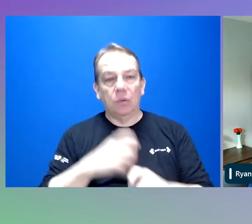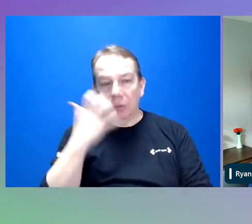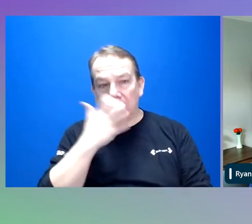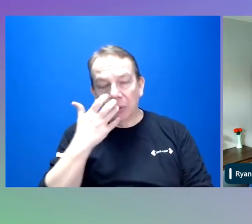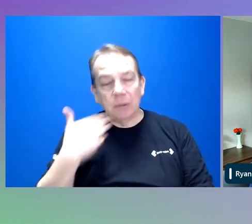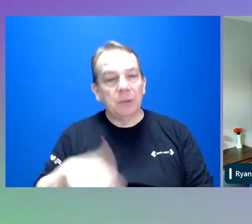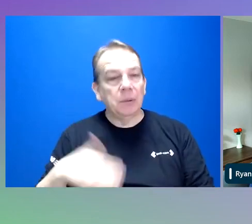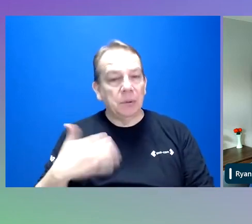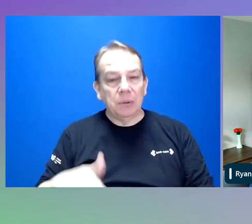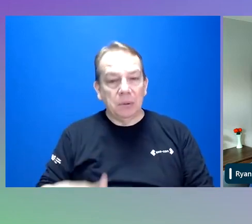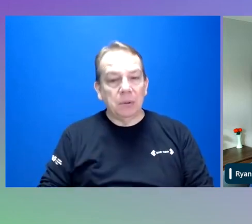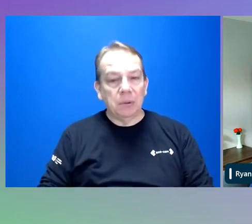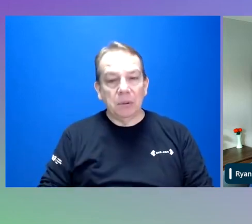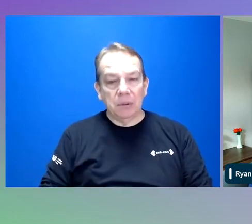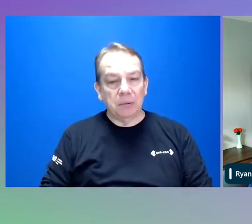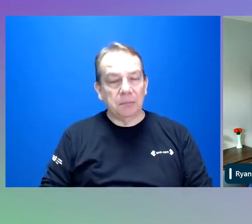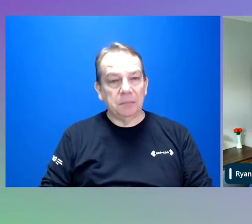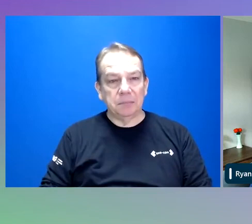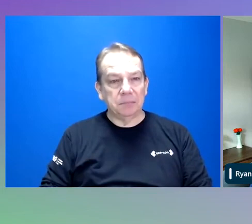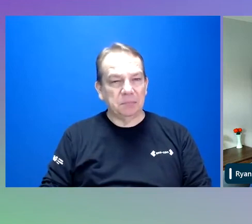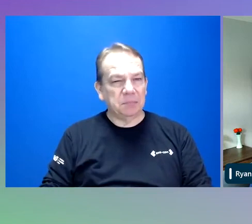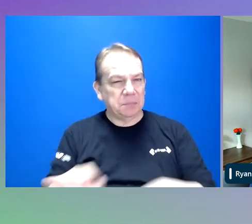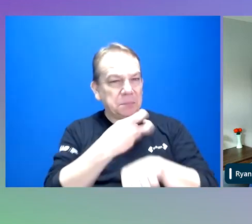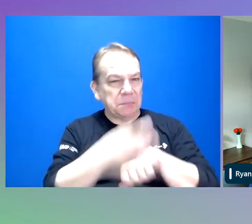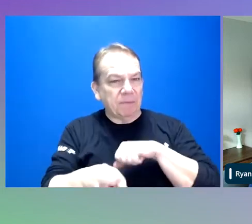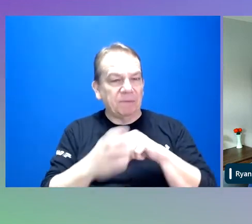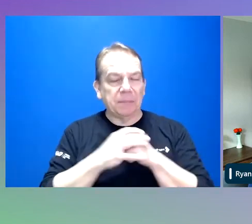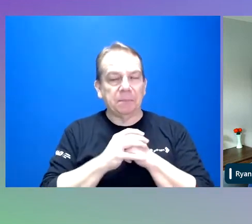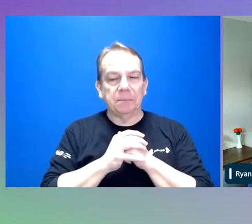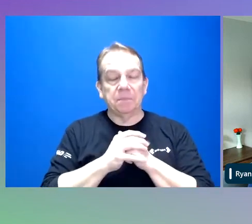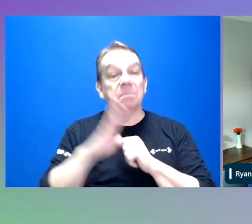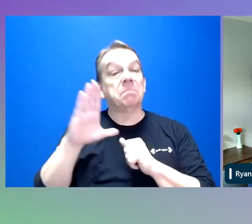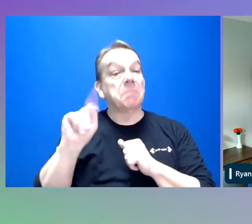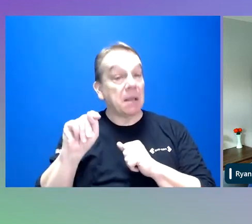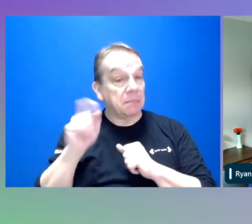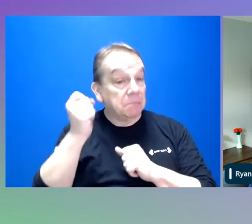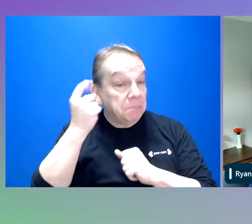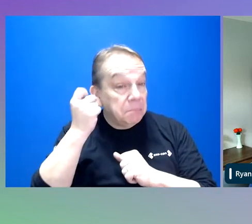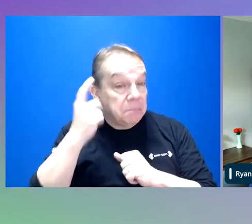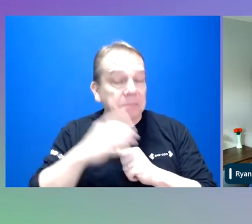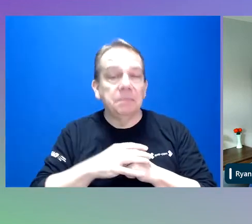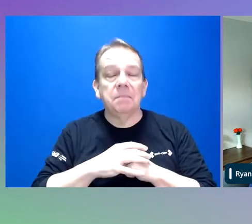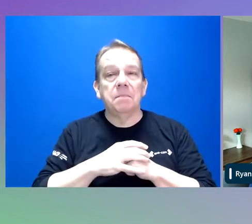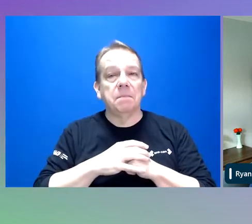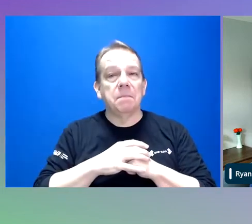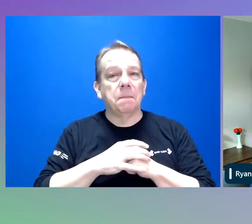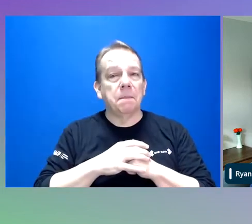in written form is so much harder. But yeah, it's